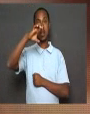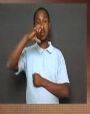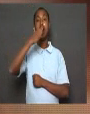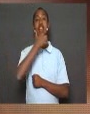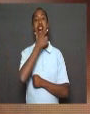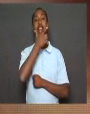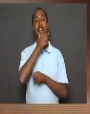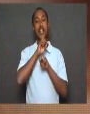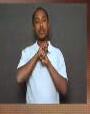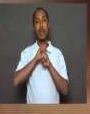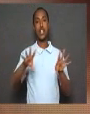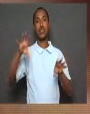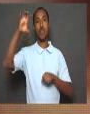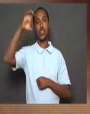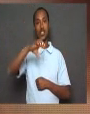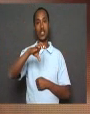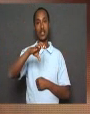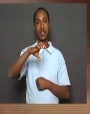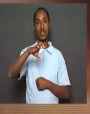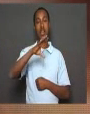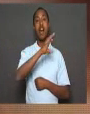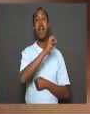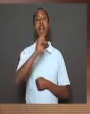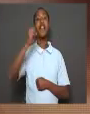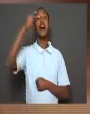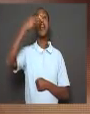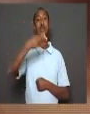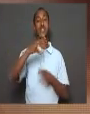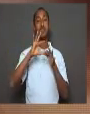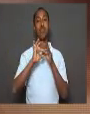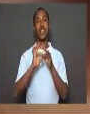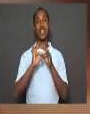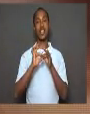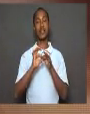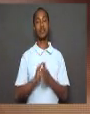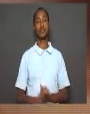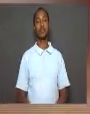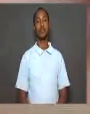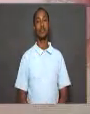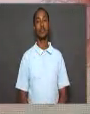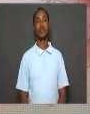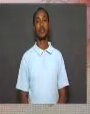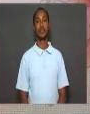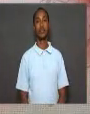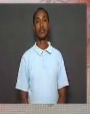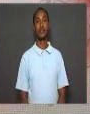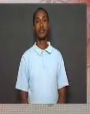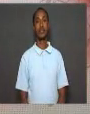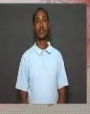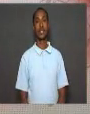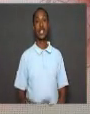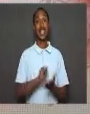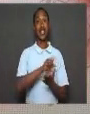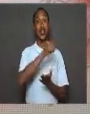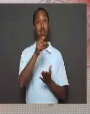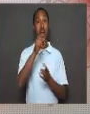London dispersion forces, and hydrogen bonding. Is that what you